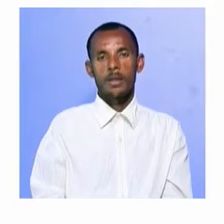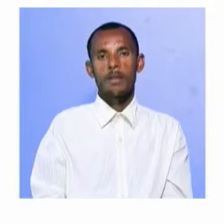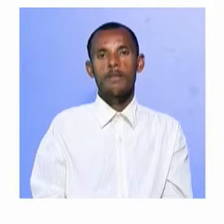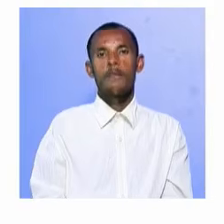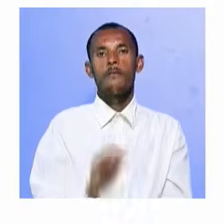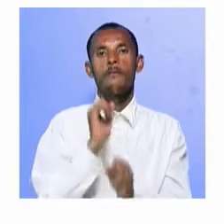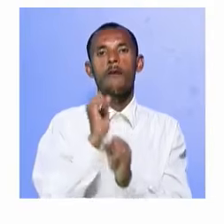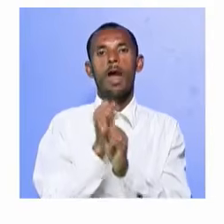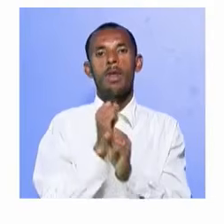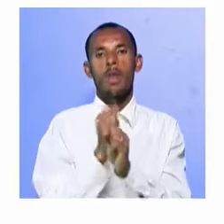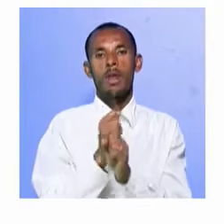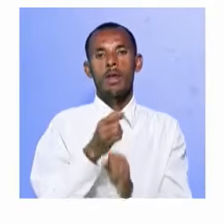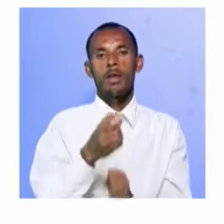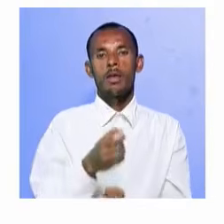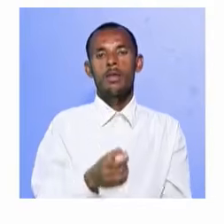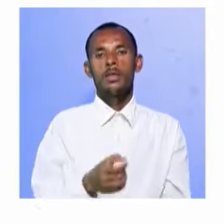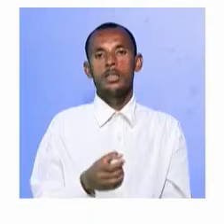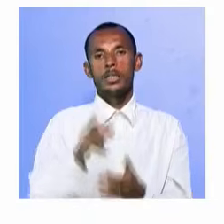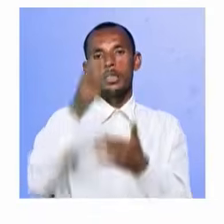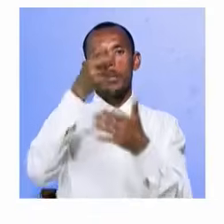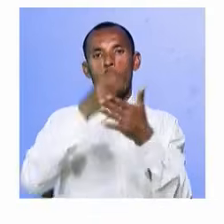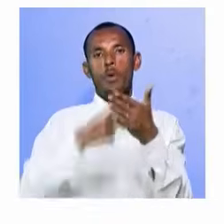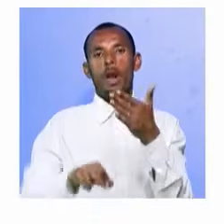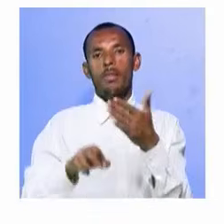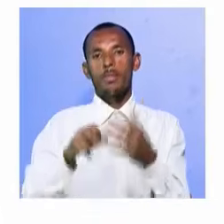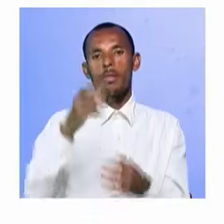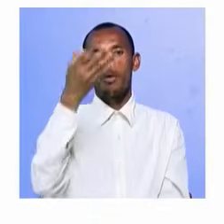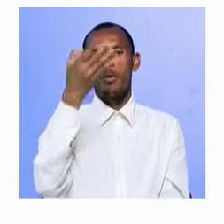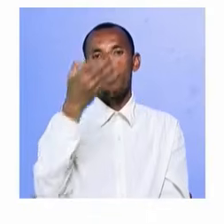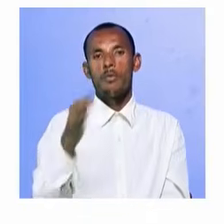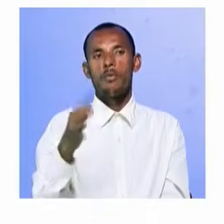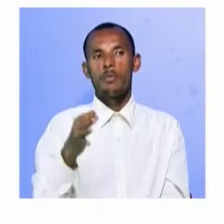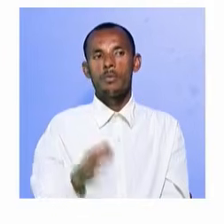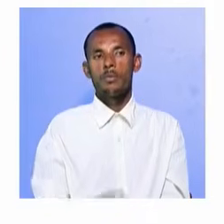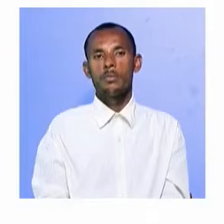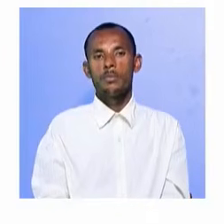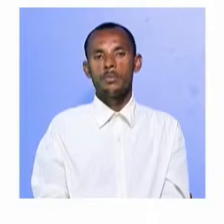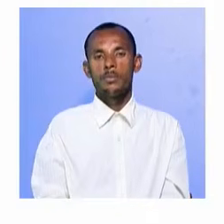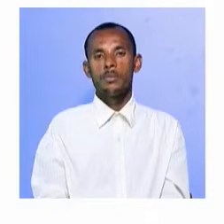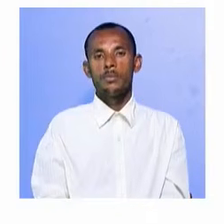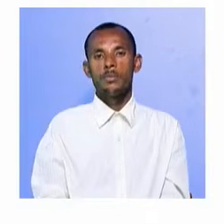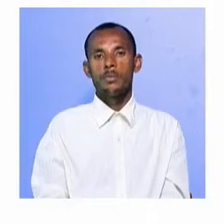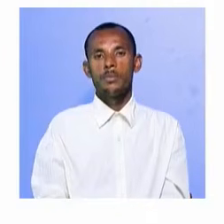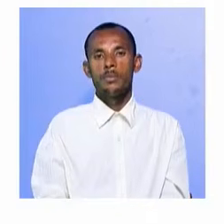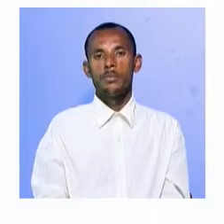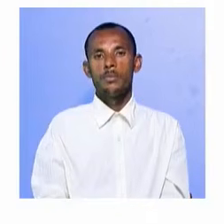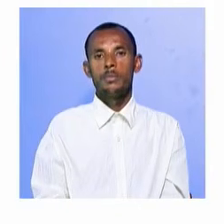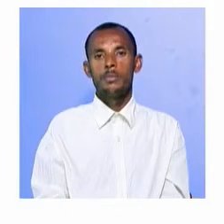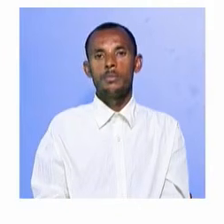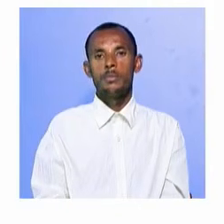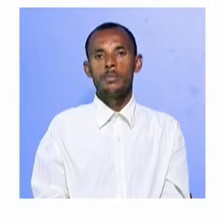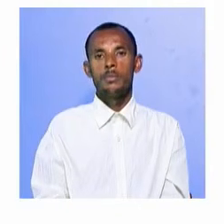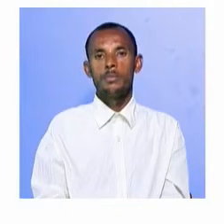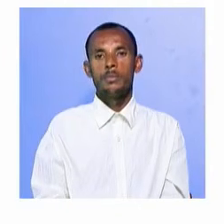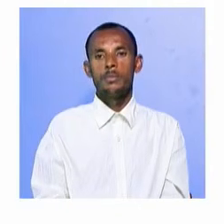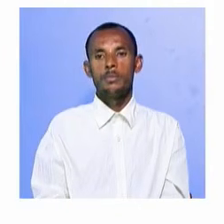Find the product of